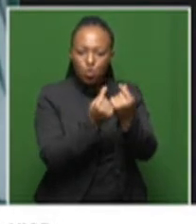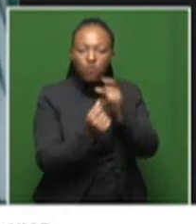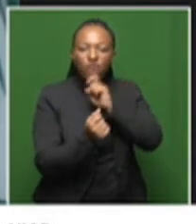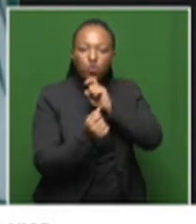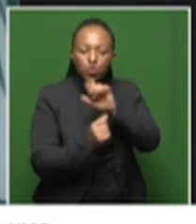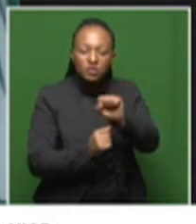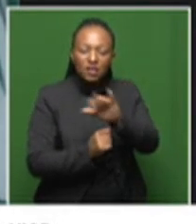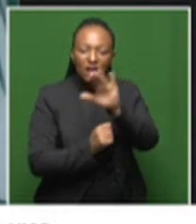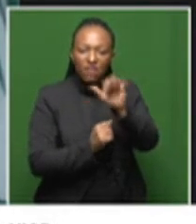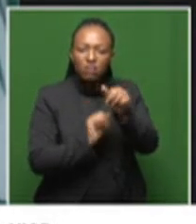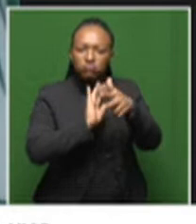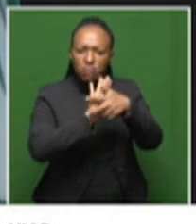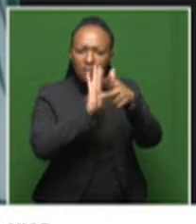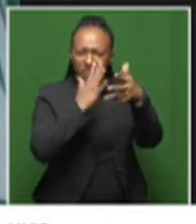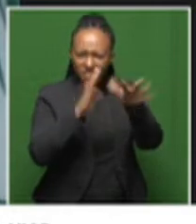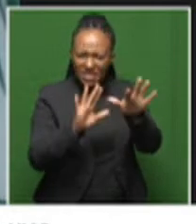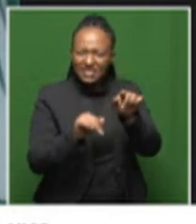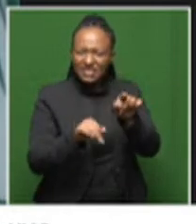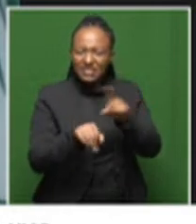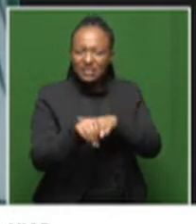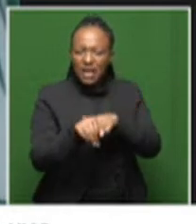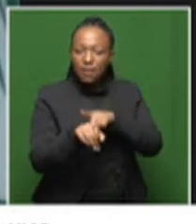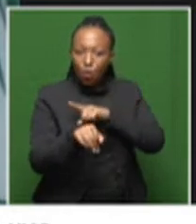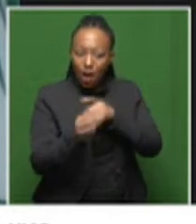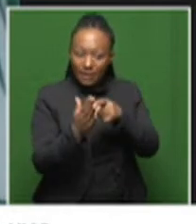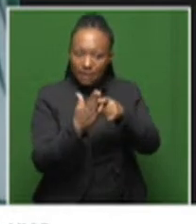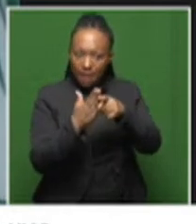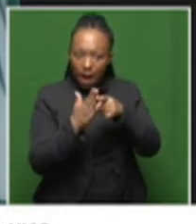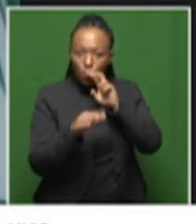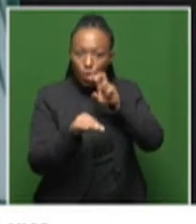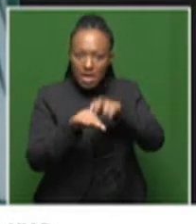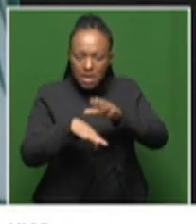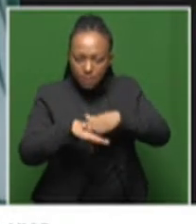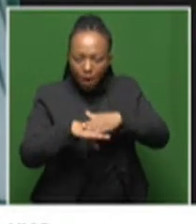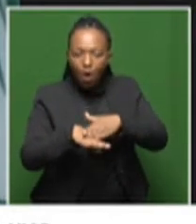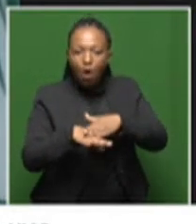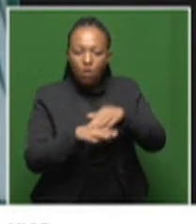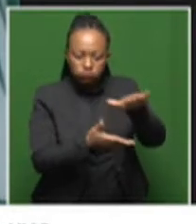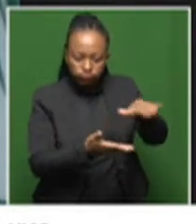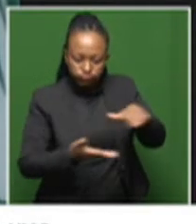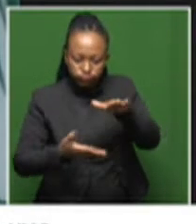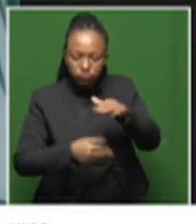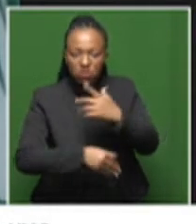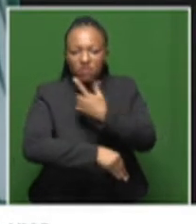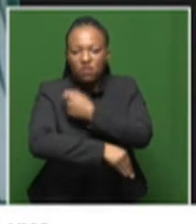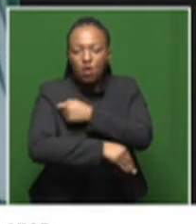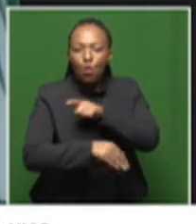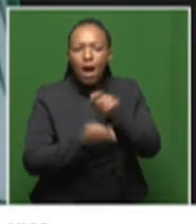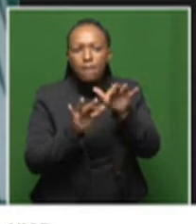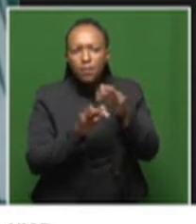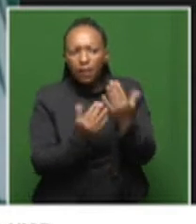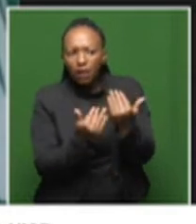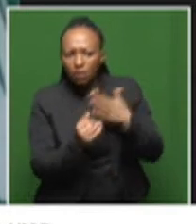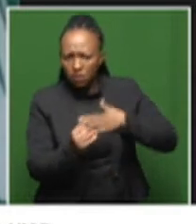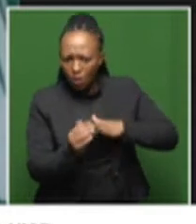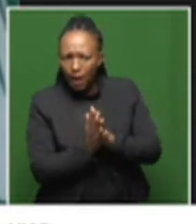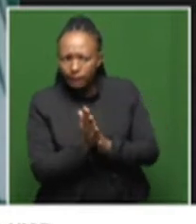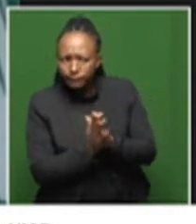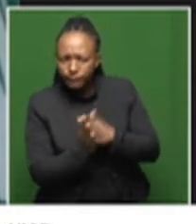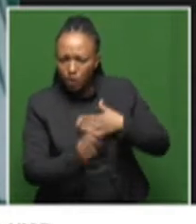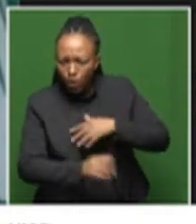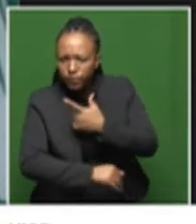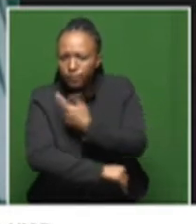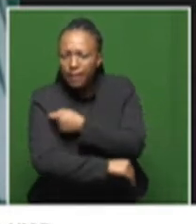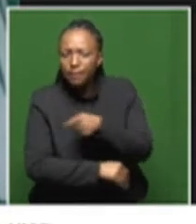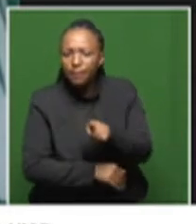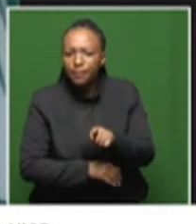approval came at a time when the demand for vaccines are more and more people are yearning to get vaccines.